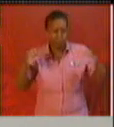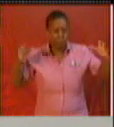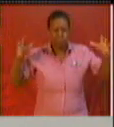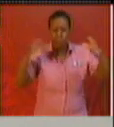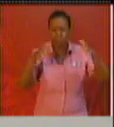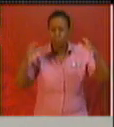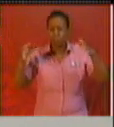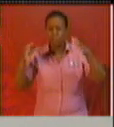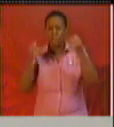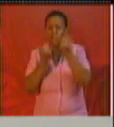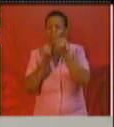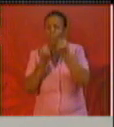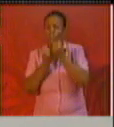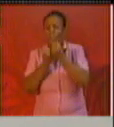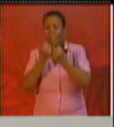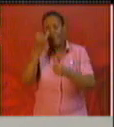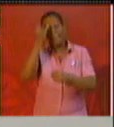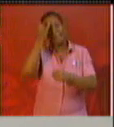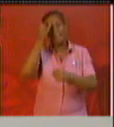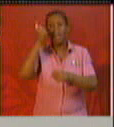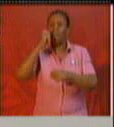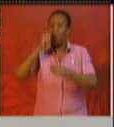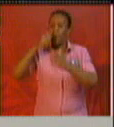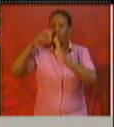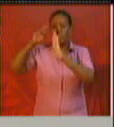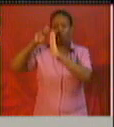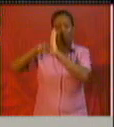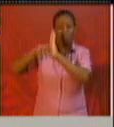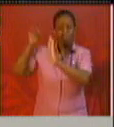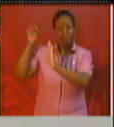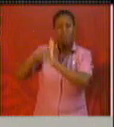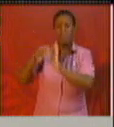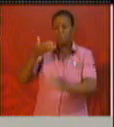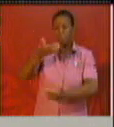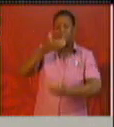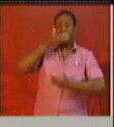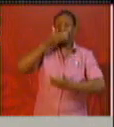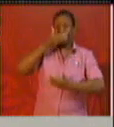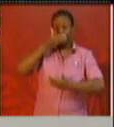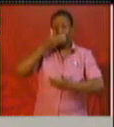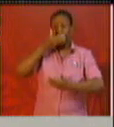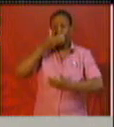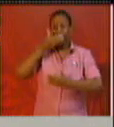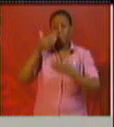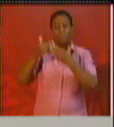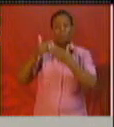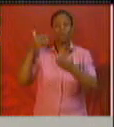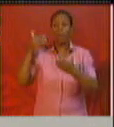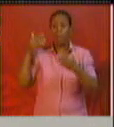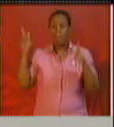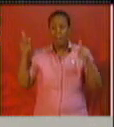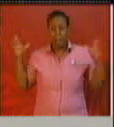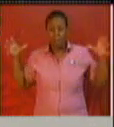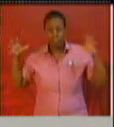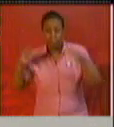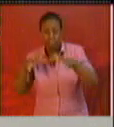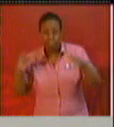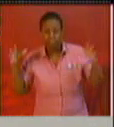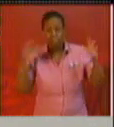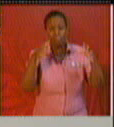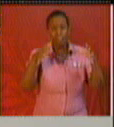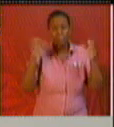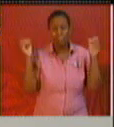support and the highlighting of the need for better conduct nationally. But what